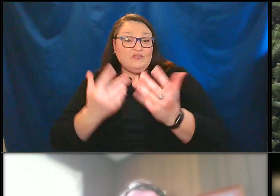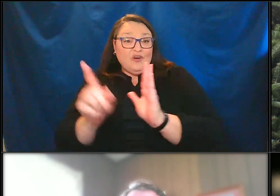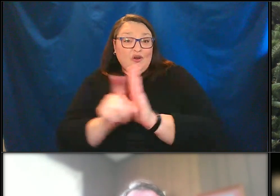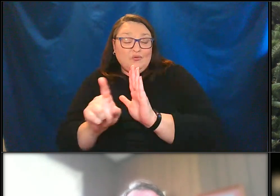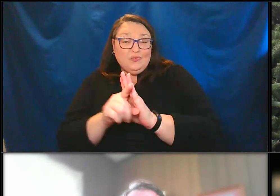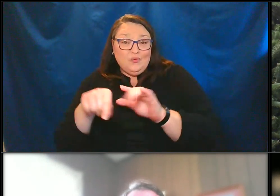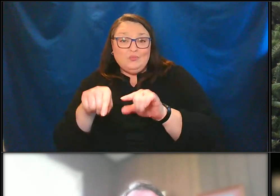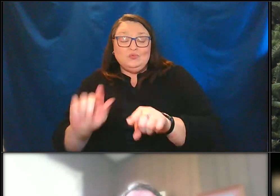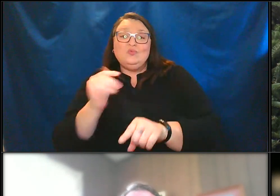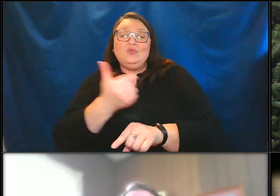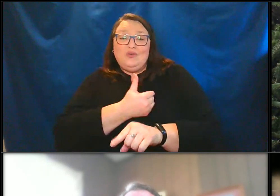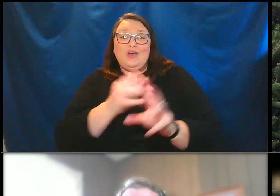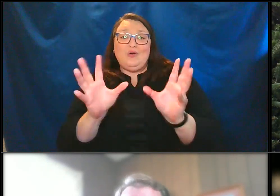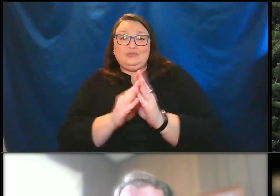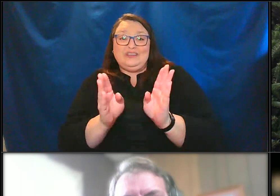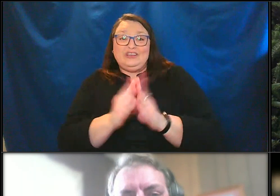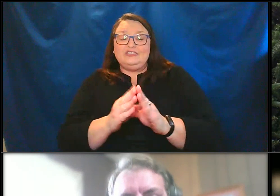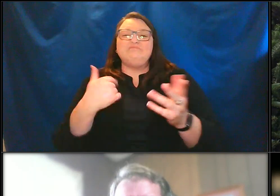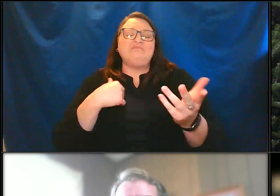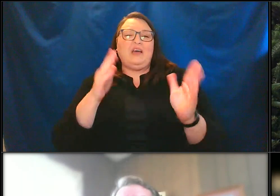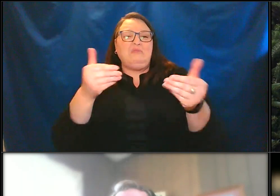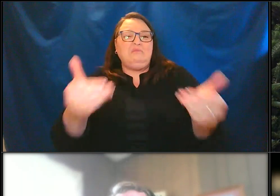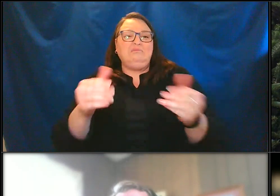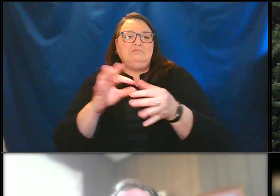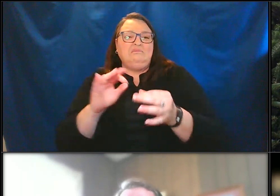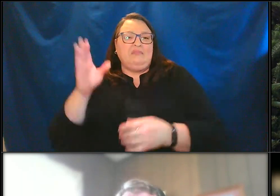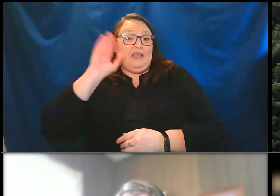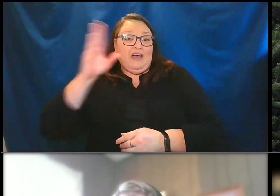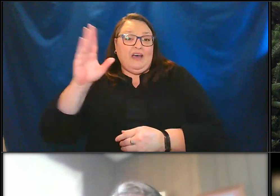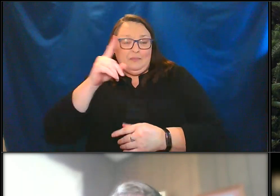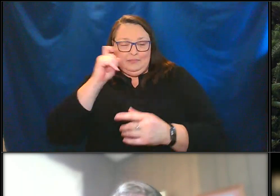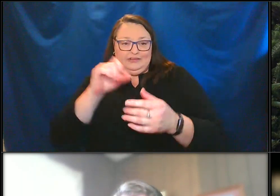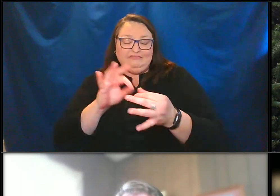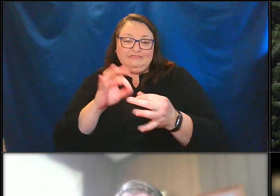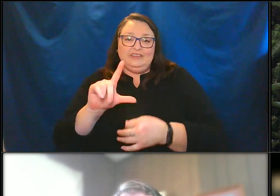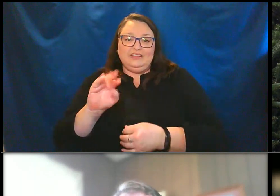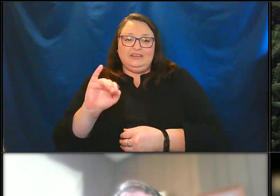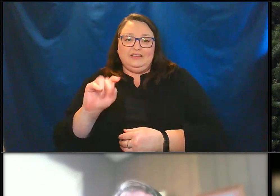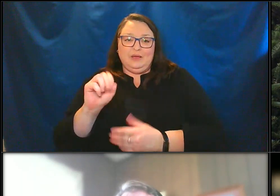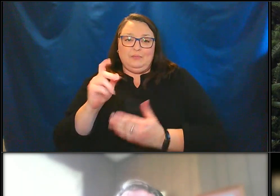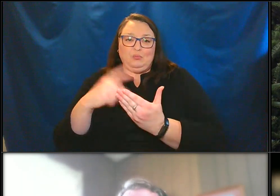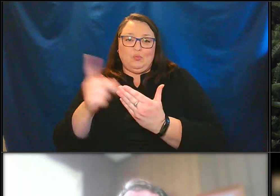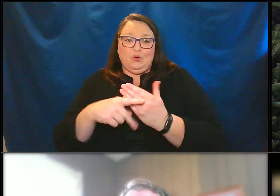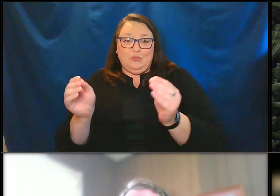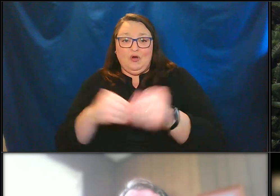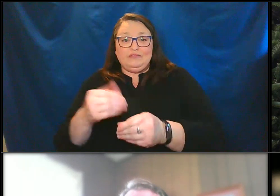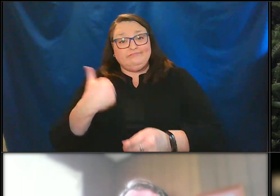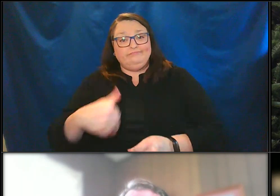during our session. I'll just say hi since you said Climate Program Office. I'm Ned from the Climate Program Office.